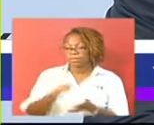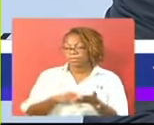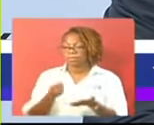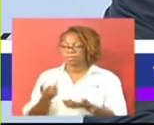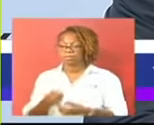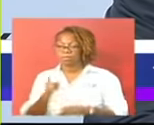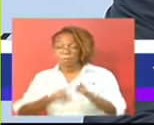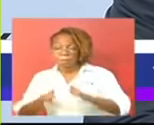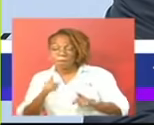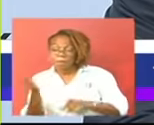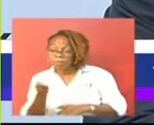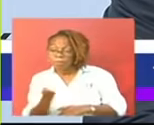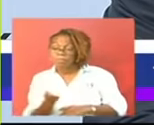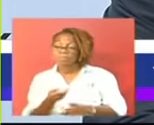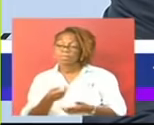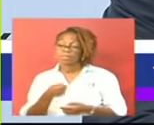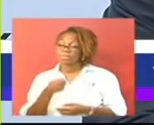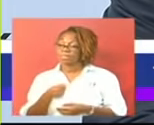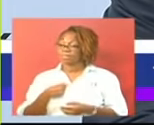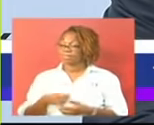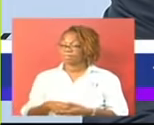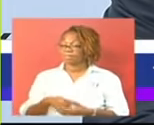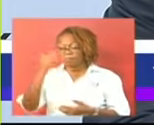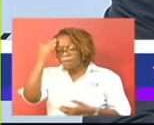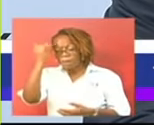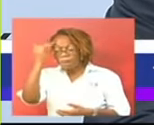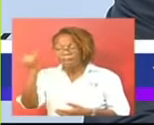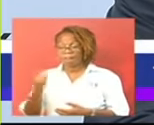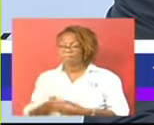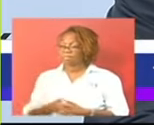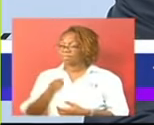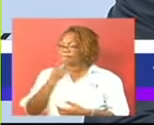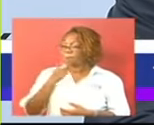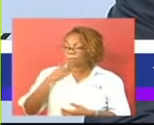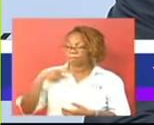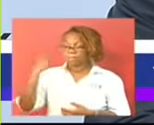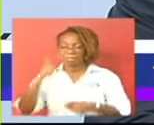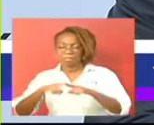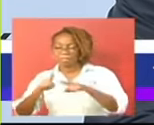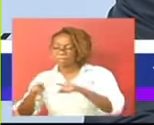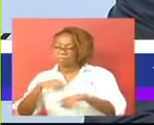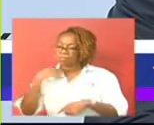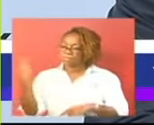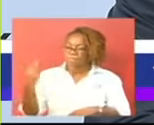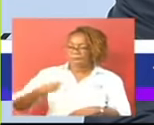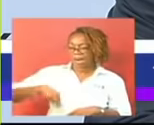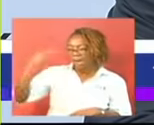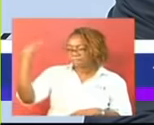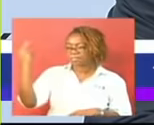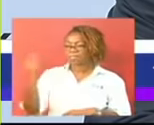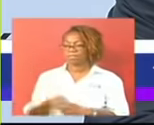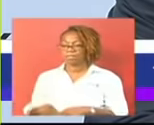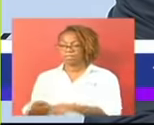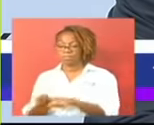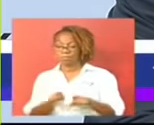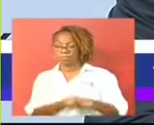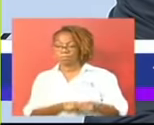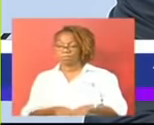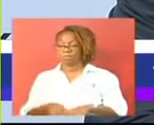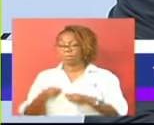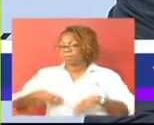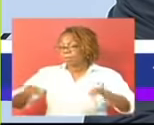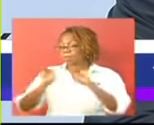outcomes have had them in those higher risk categories. And we have identified that one very key strategy is to